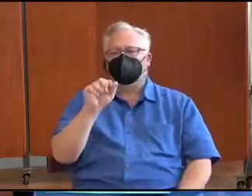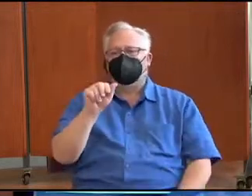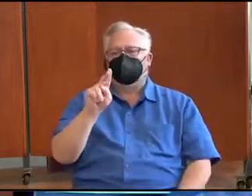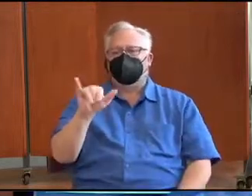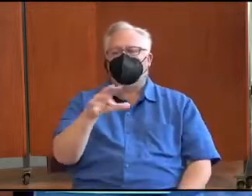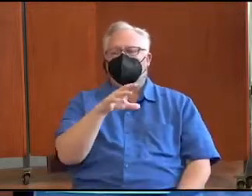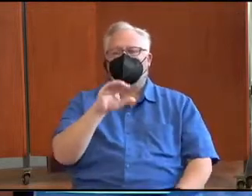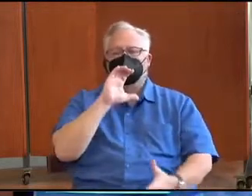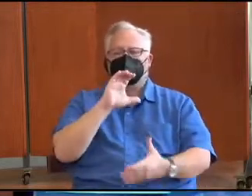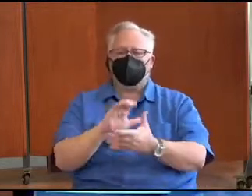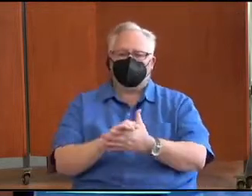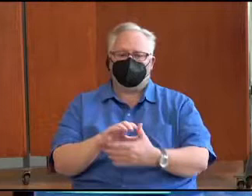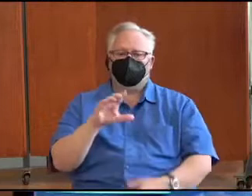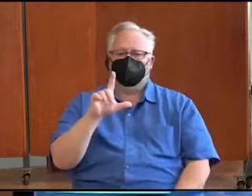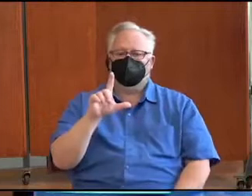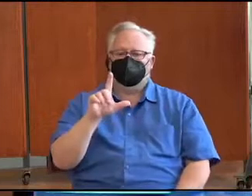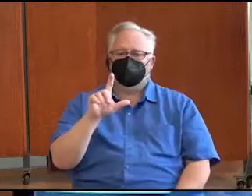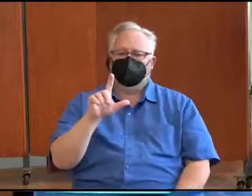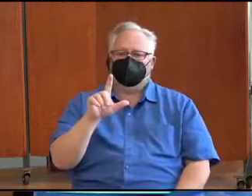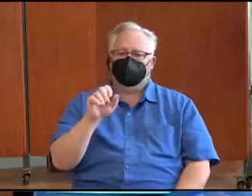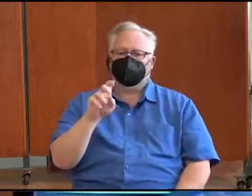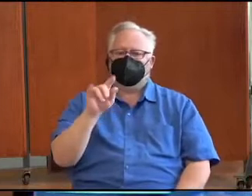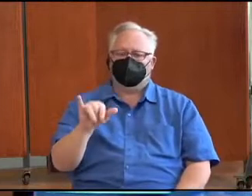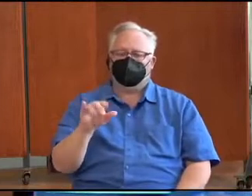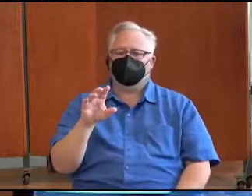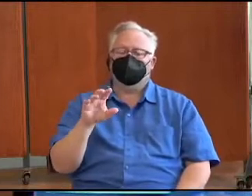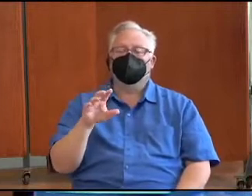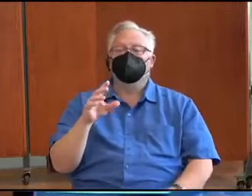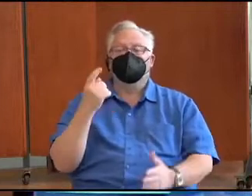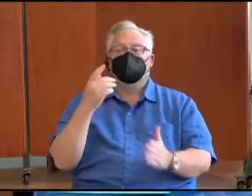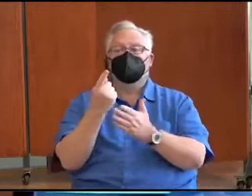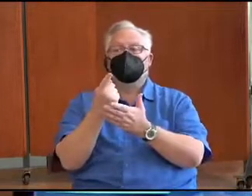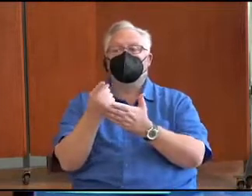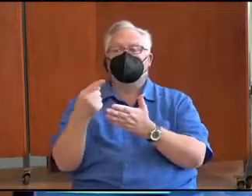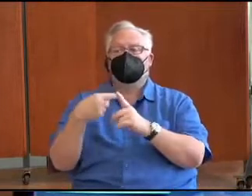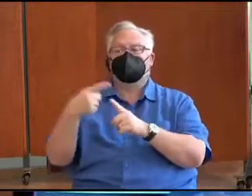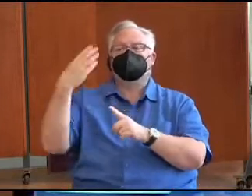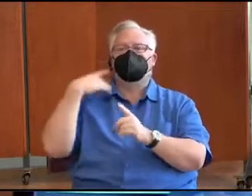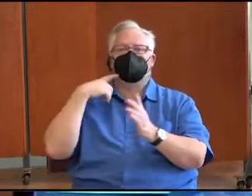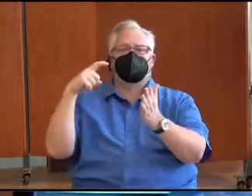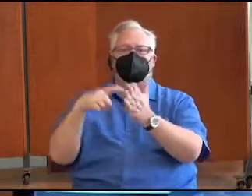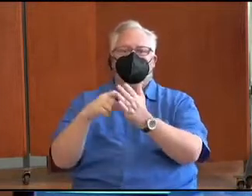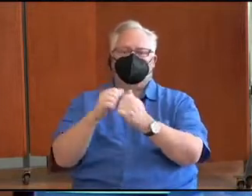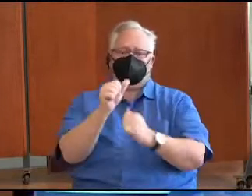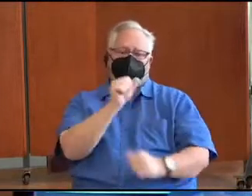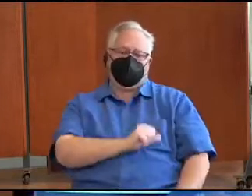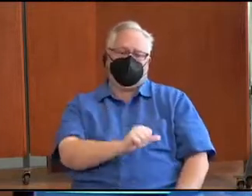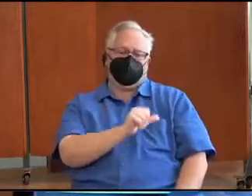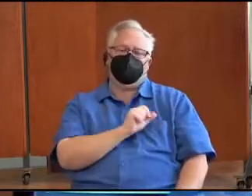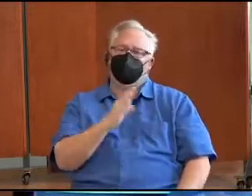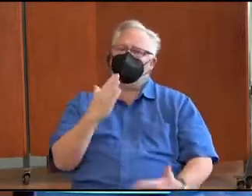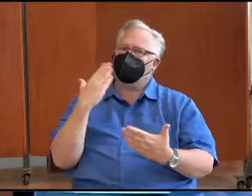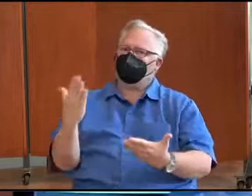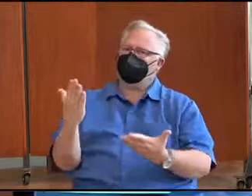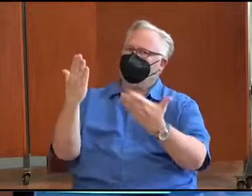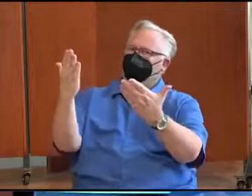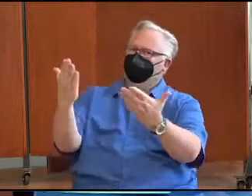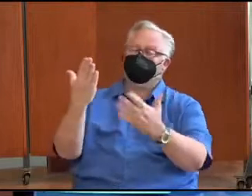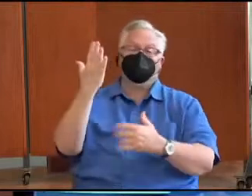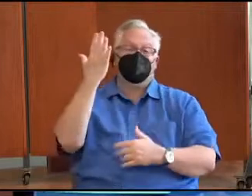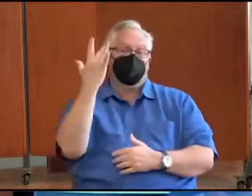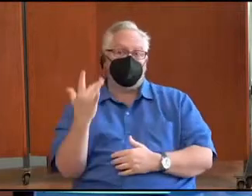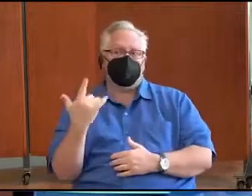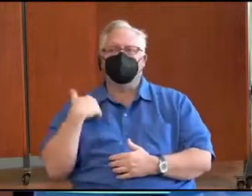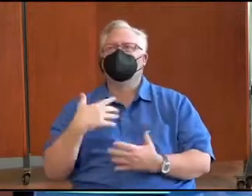wife, Leti Manuel. He was recognized last month by our board with an attitude of gratitude because we're